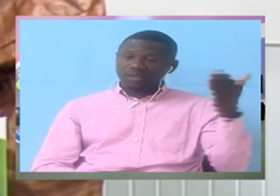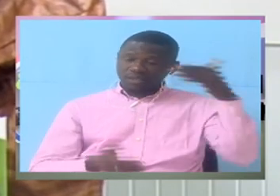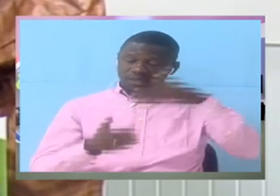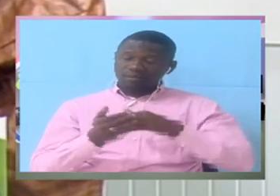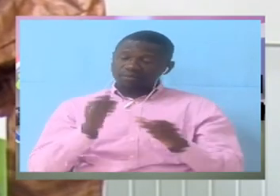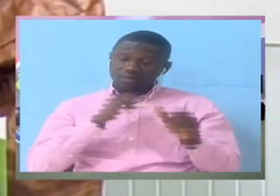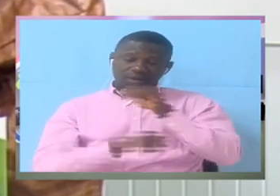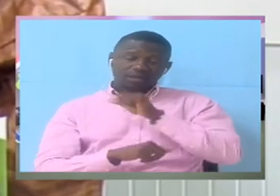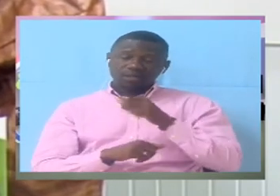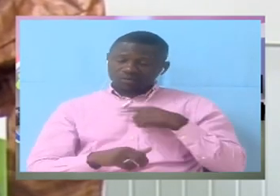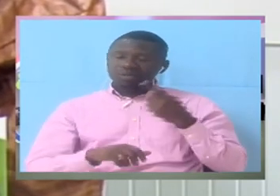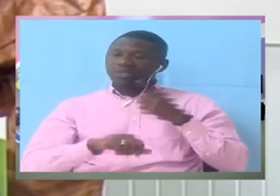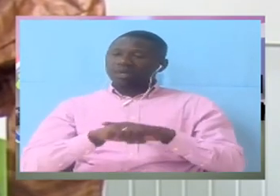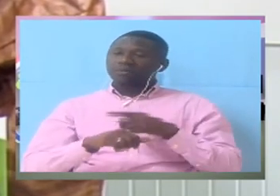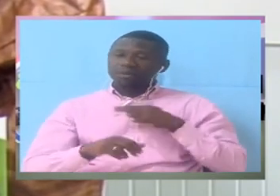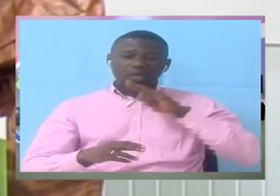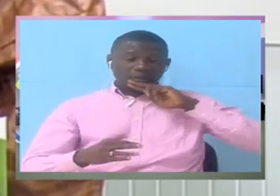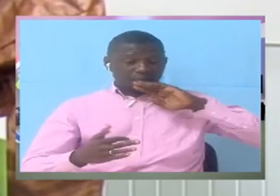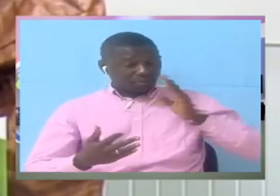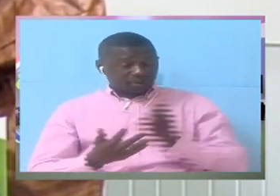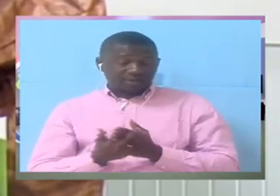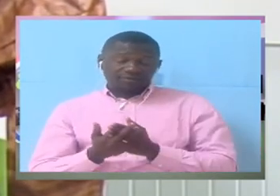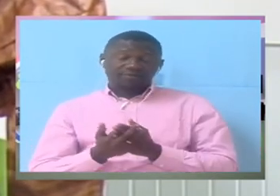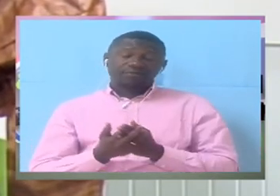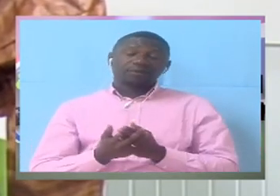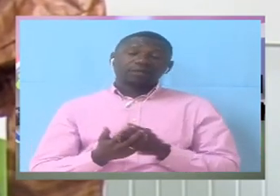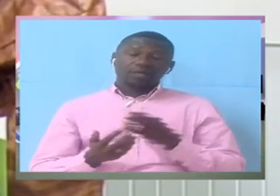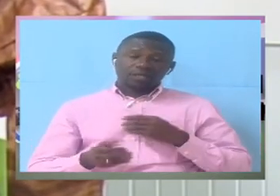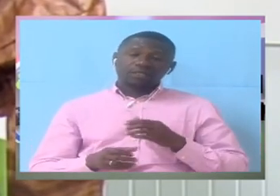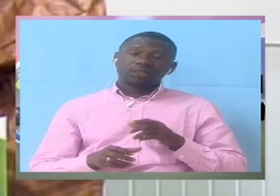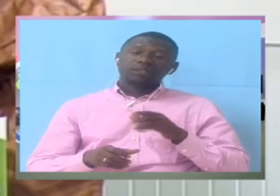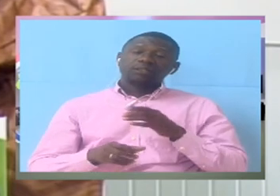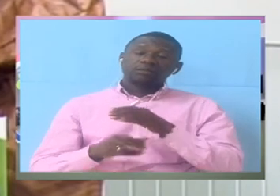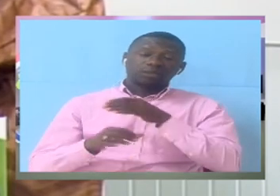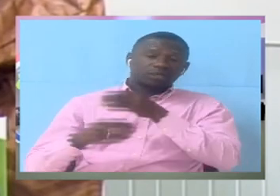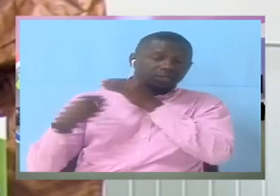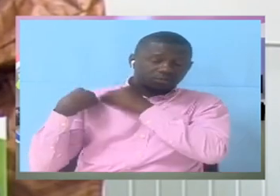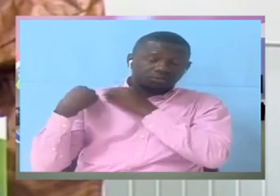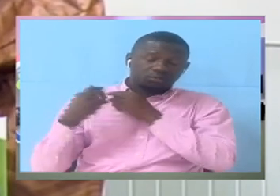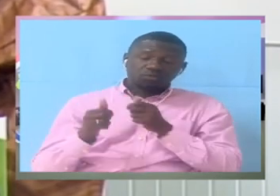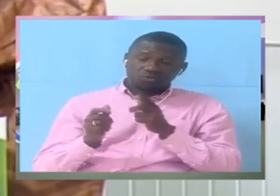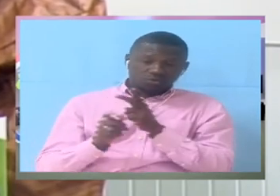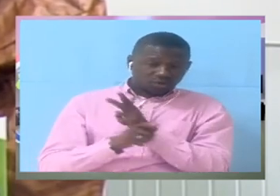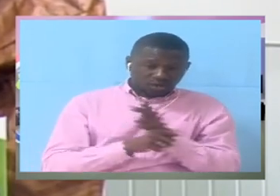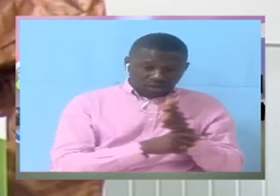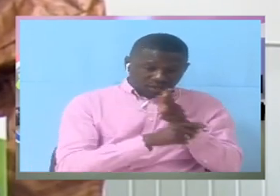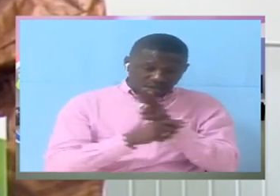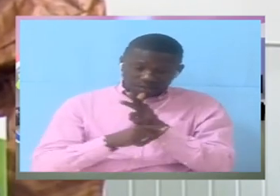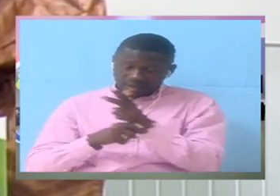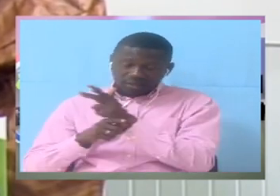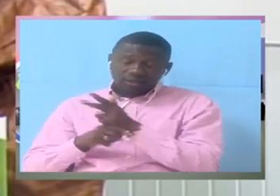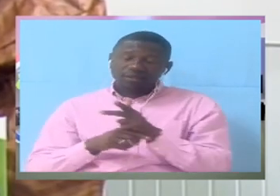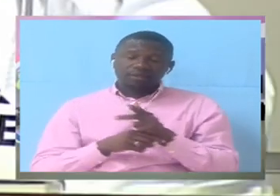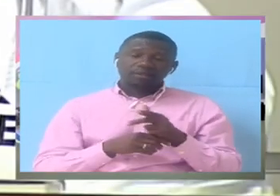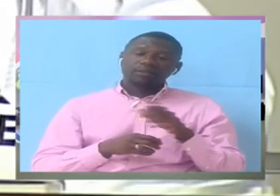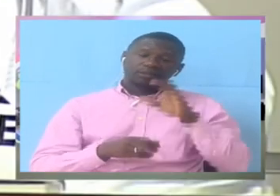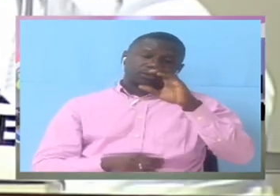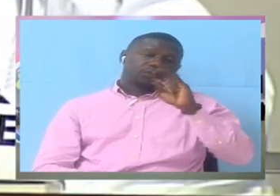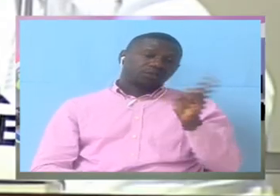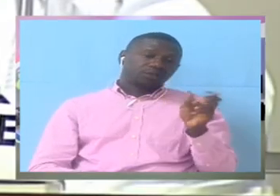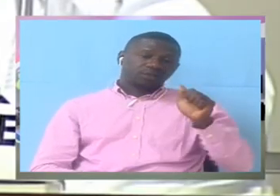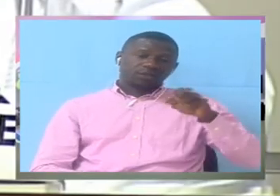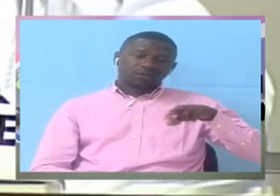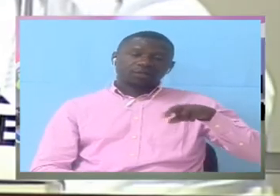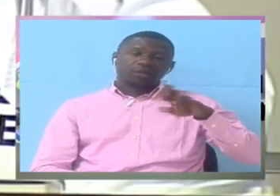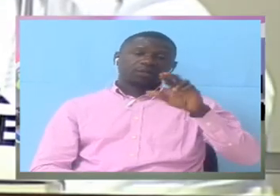his guards. Because he didn't trust anymore his own people. It was us who were guarding him